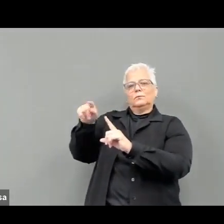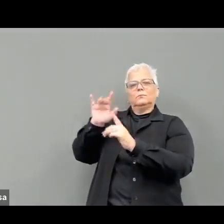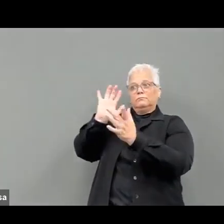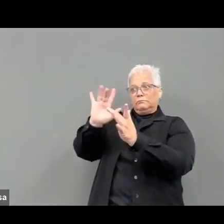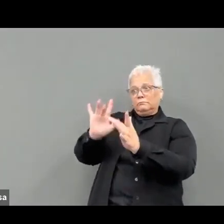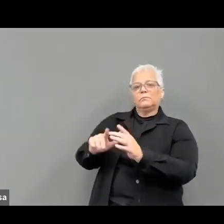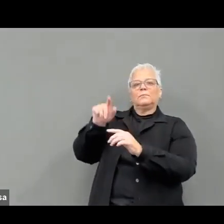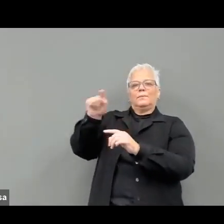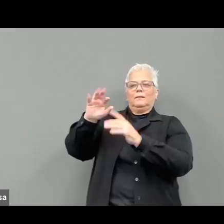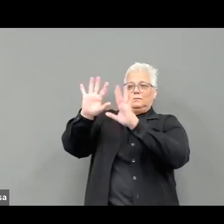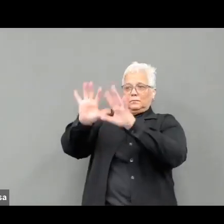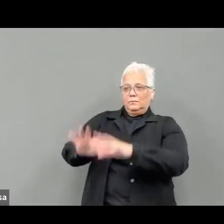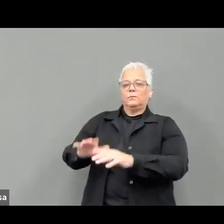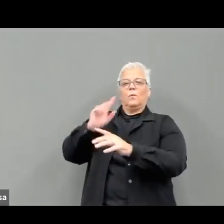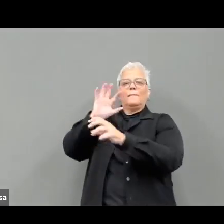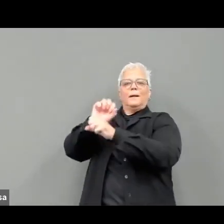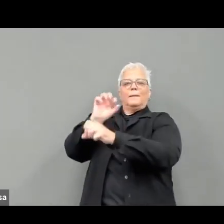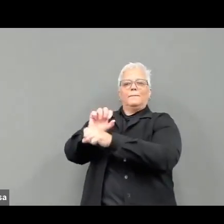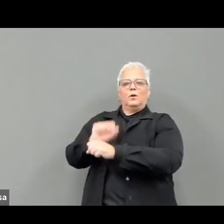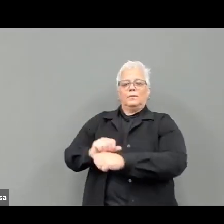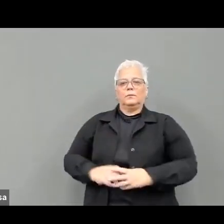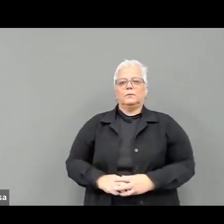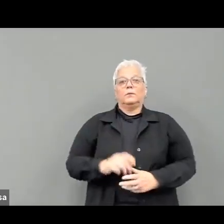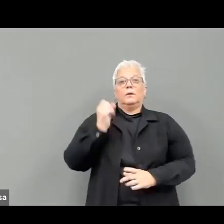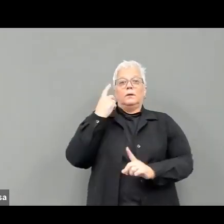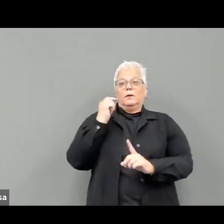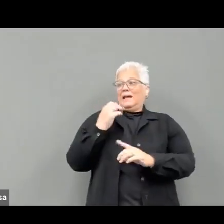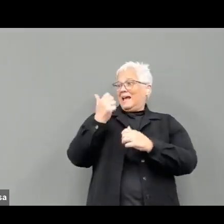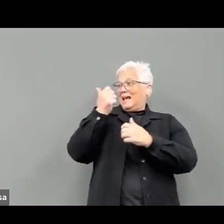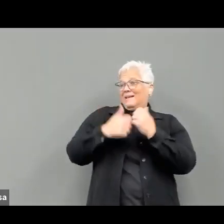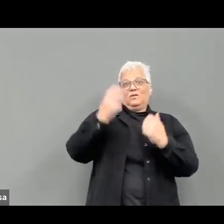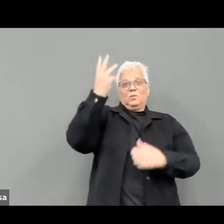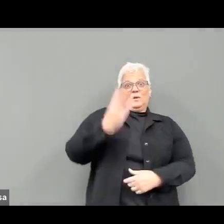updates about new appointments on our social media platforms. So if you